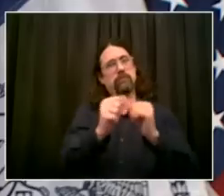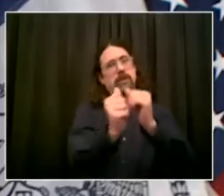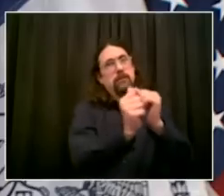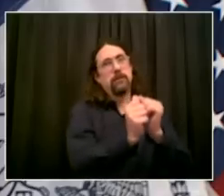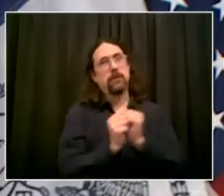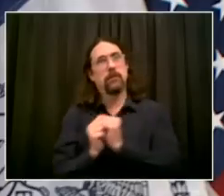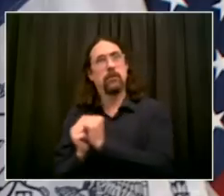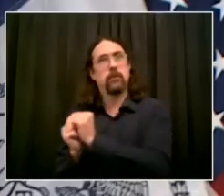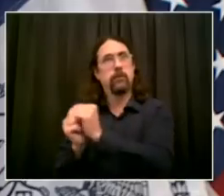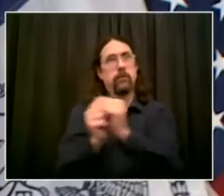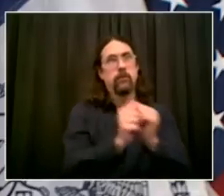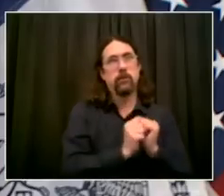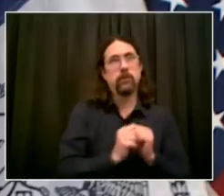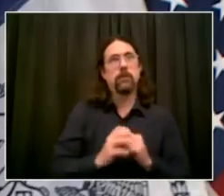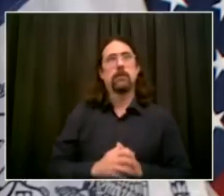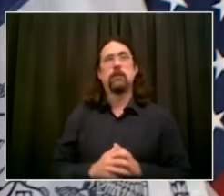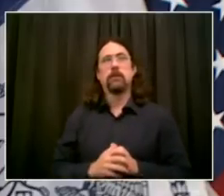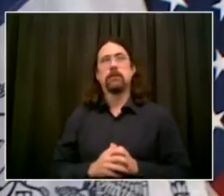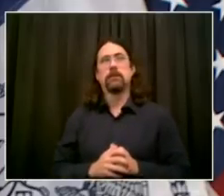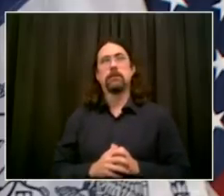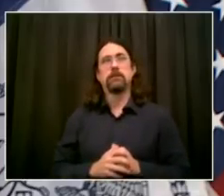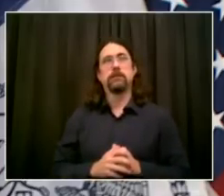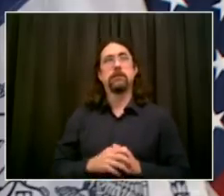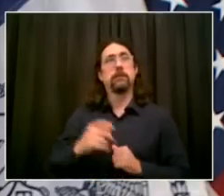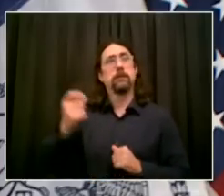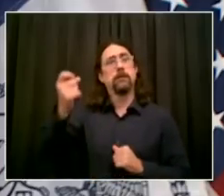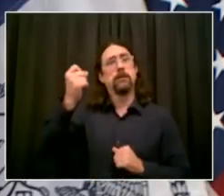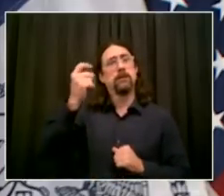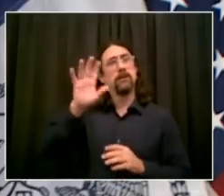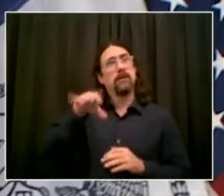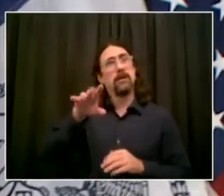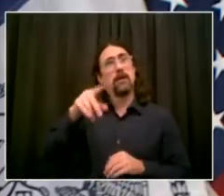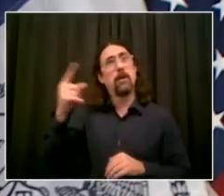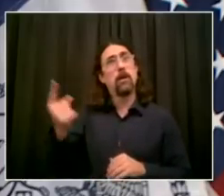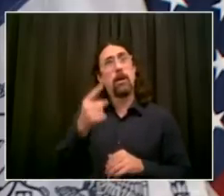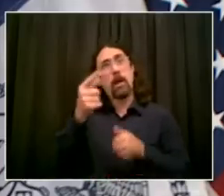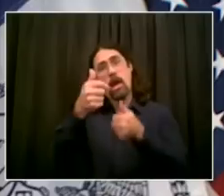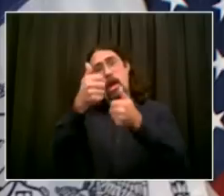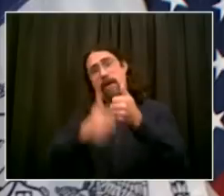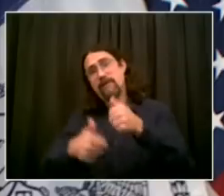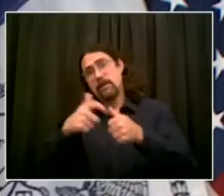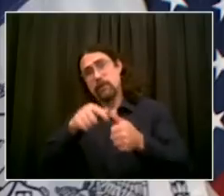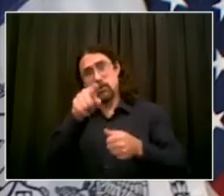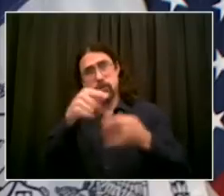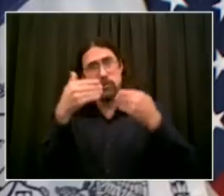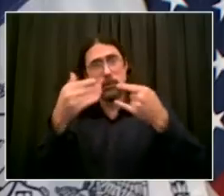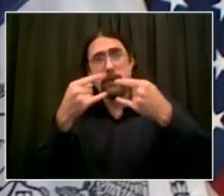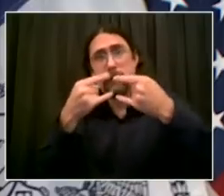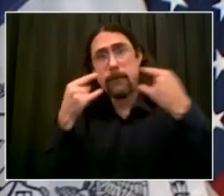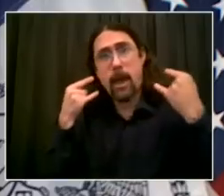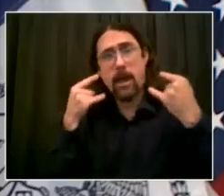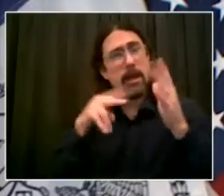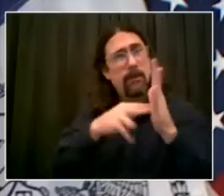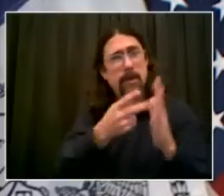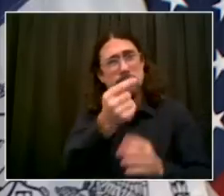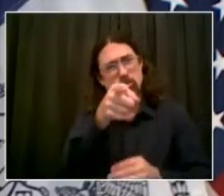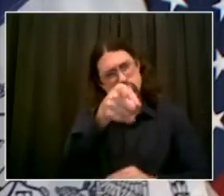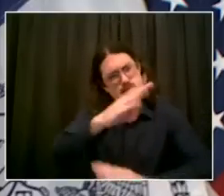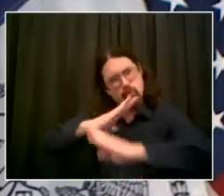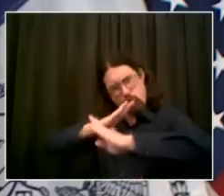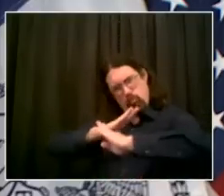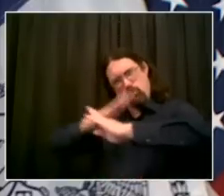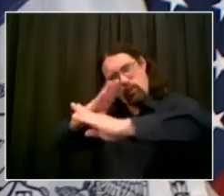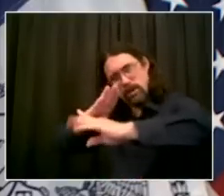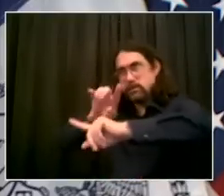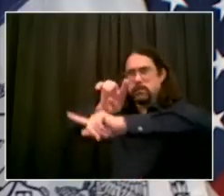all these basics really, really matter. And we owe it to each other. And this is a place where every kind of person in the world